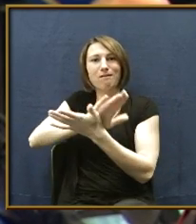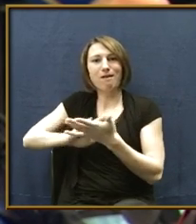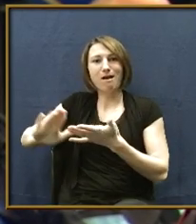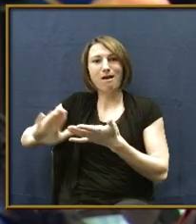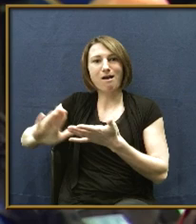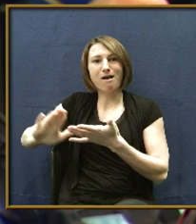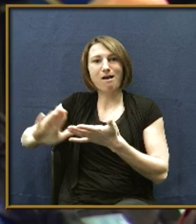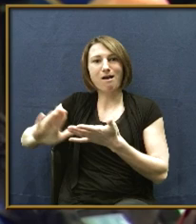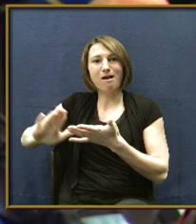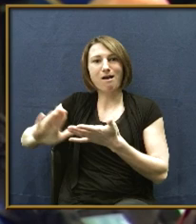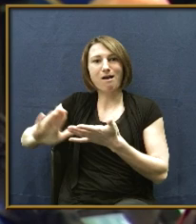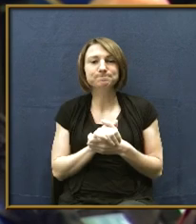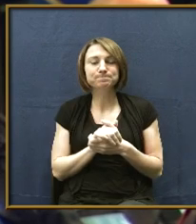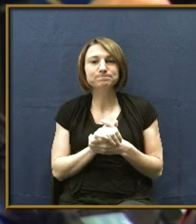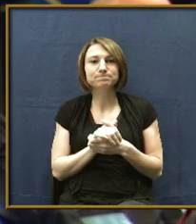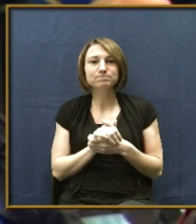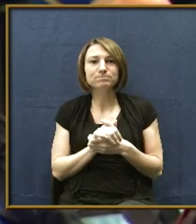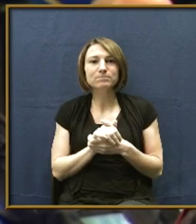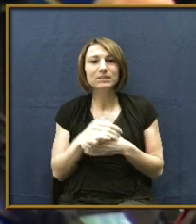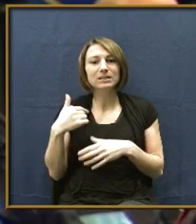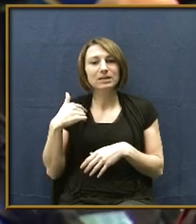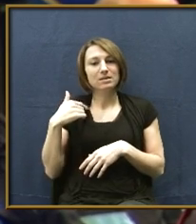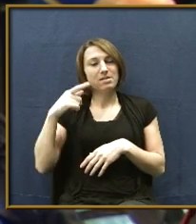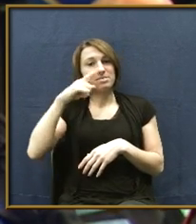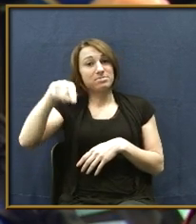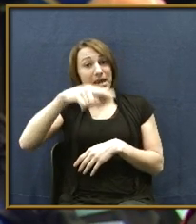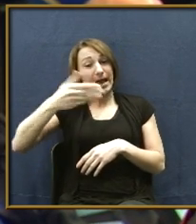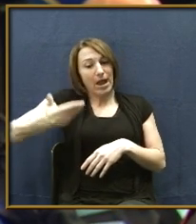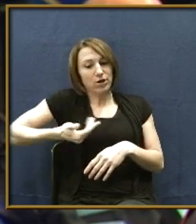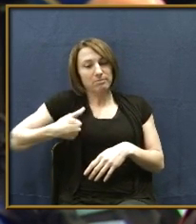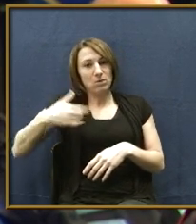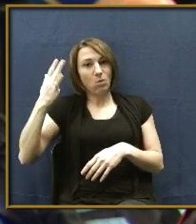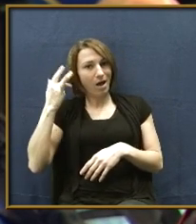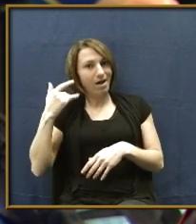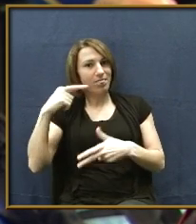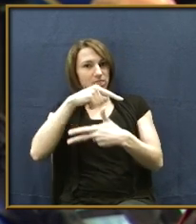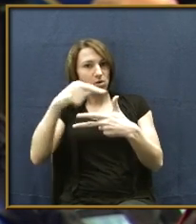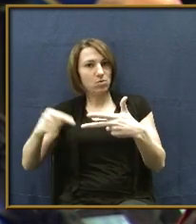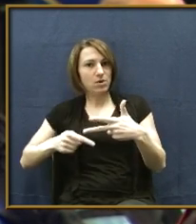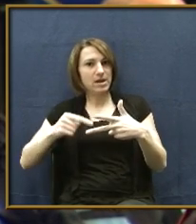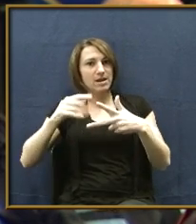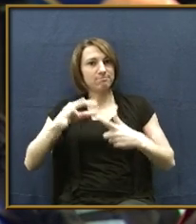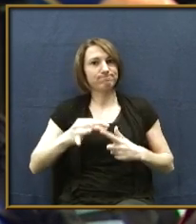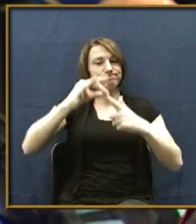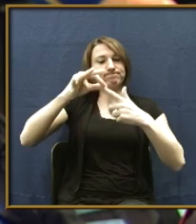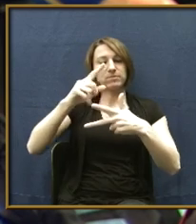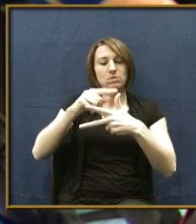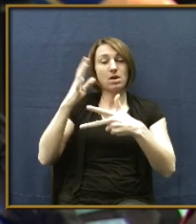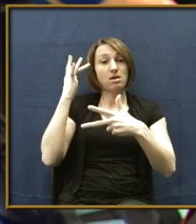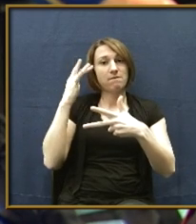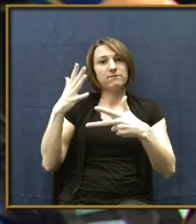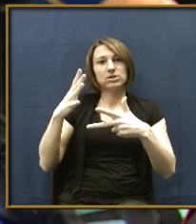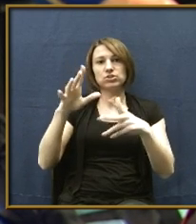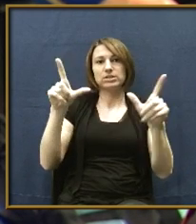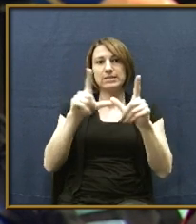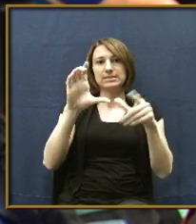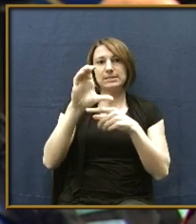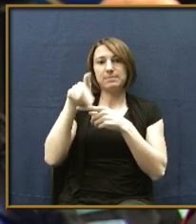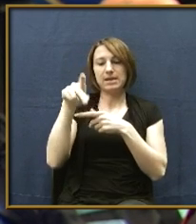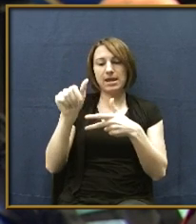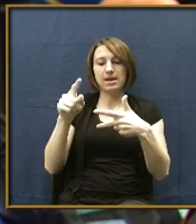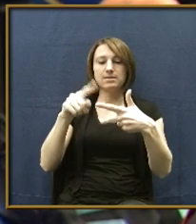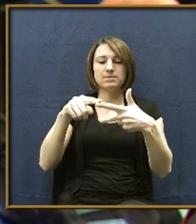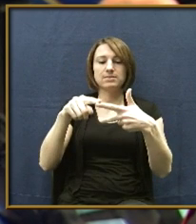me what set me apart from the other candidates. First, my CPA license.